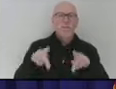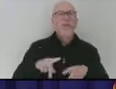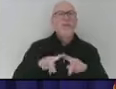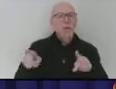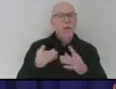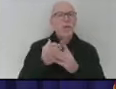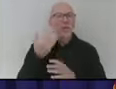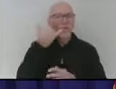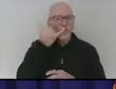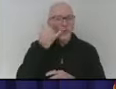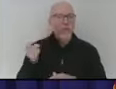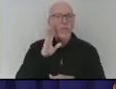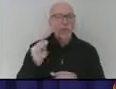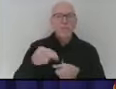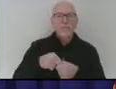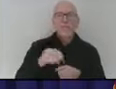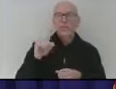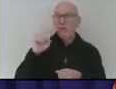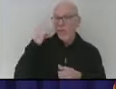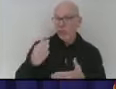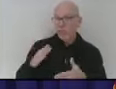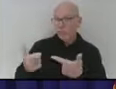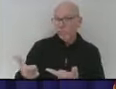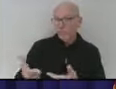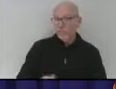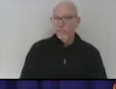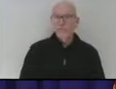phone. So, Governor?